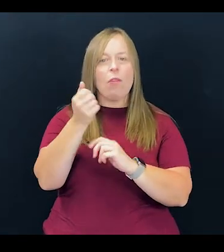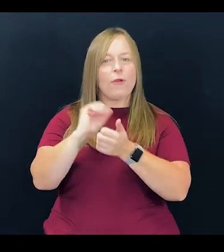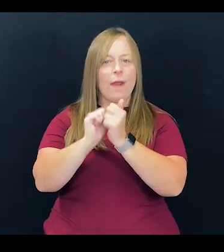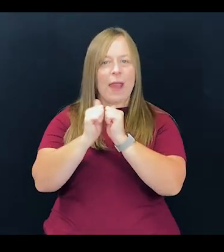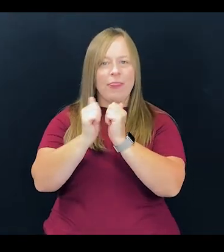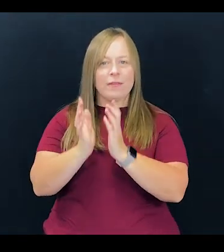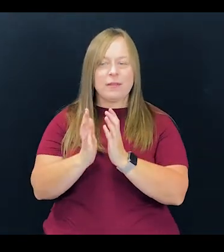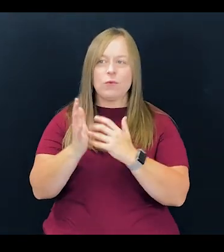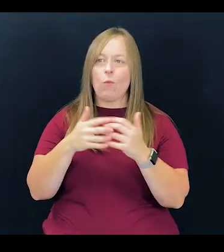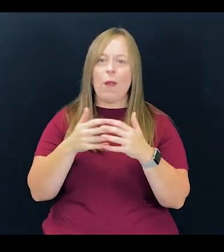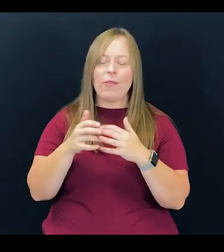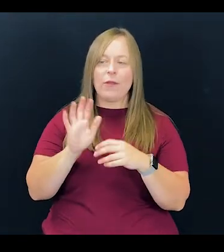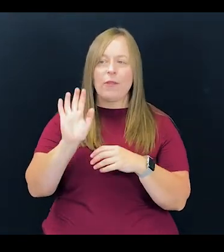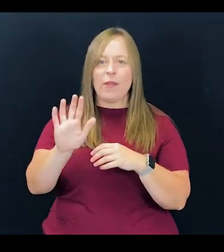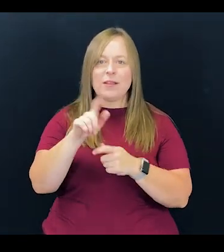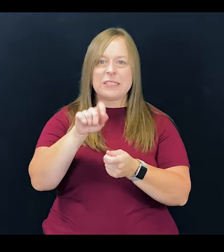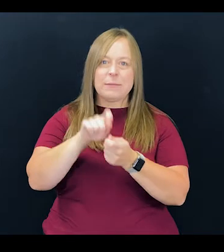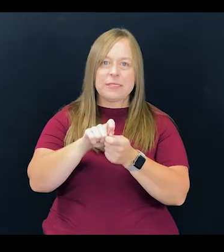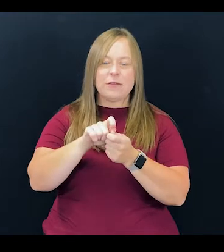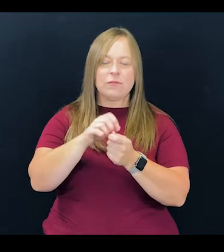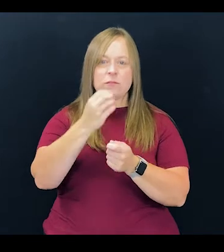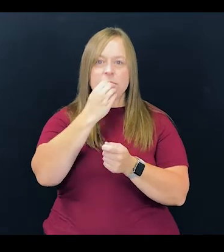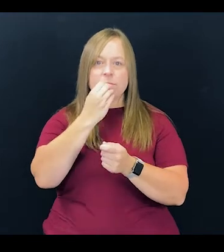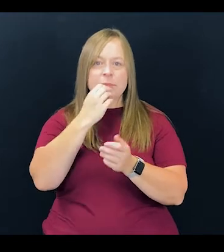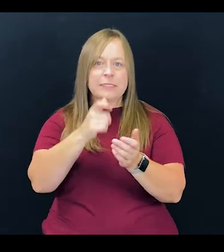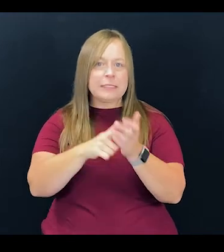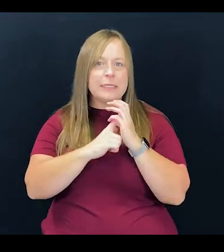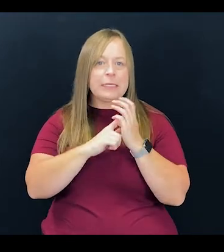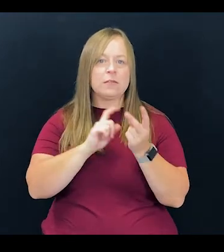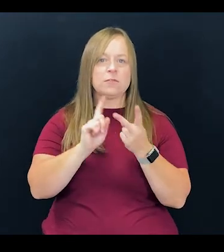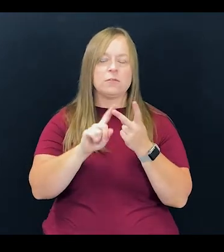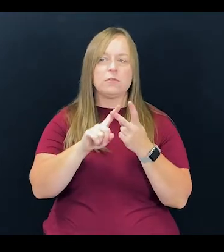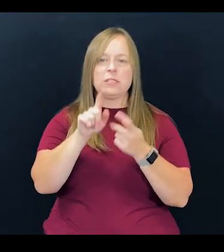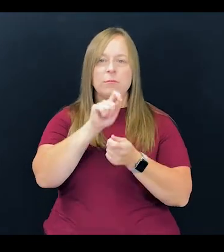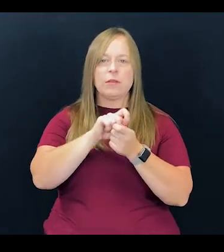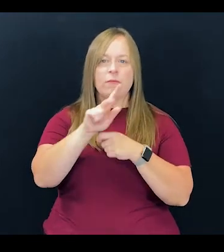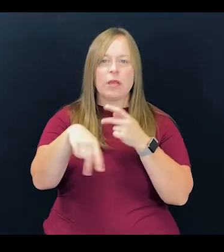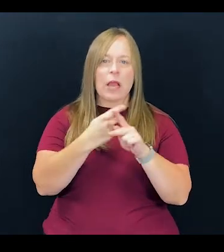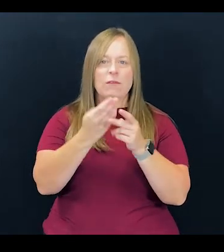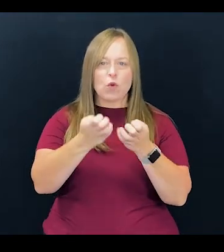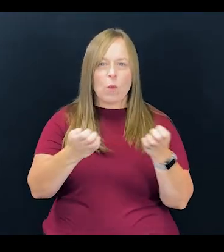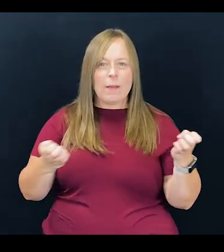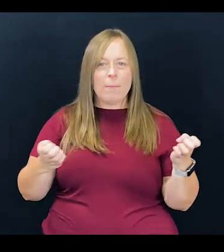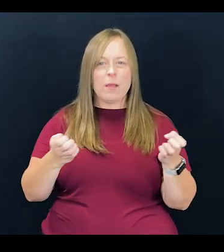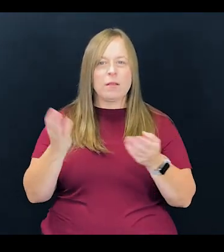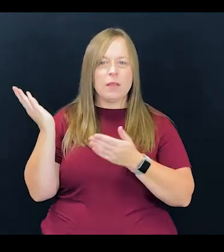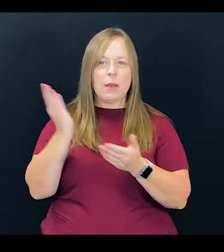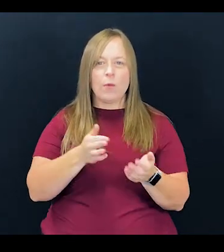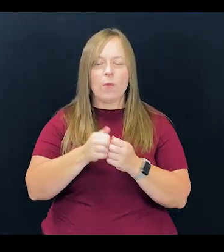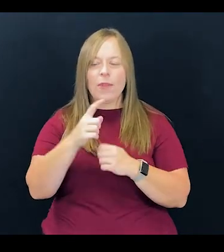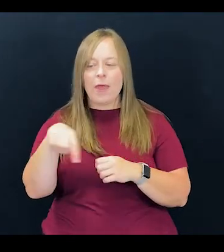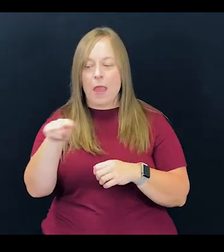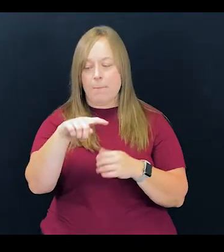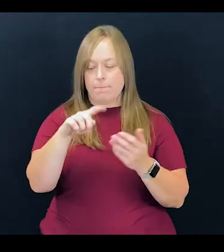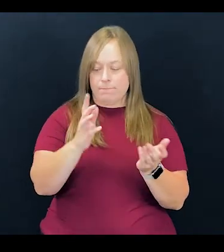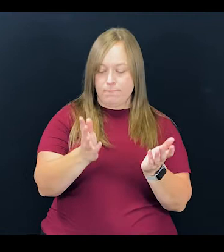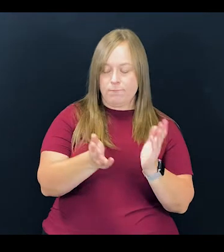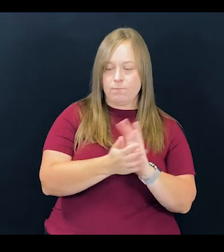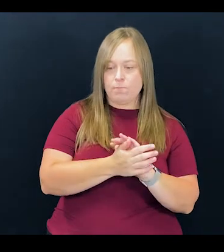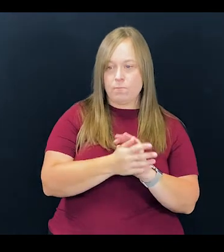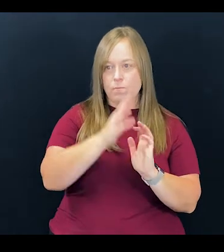talking about other athletes, whether it's their specific dietary needs or a specific piece of equipment that they